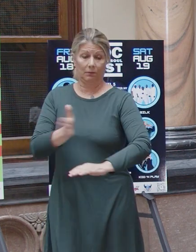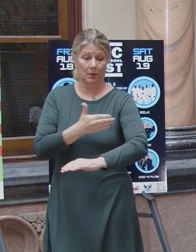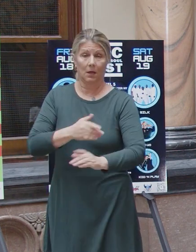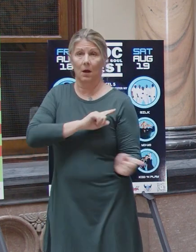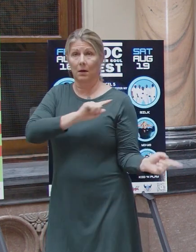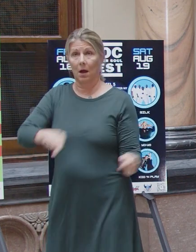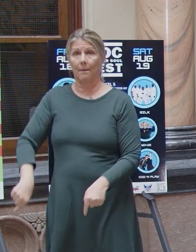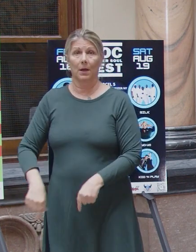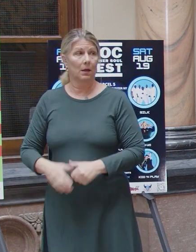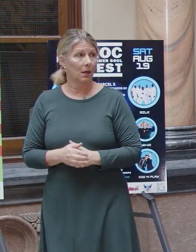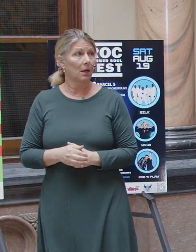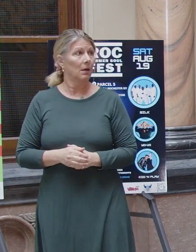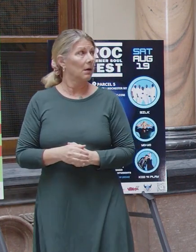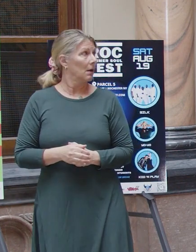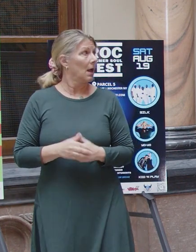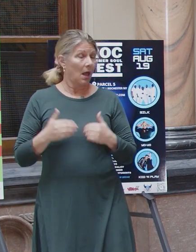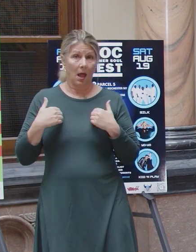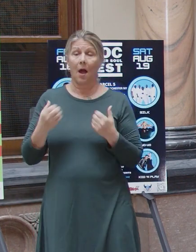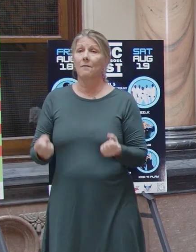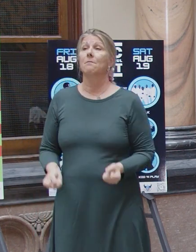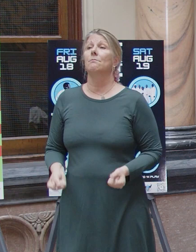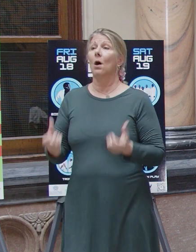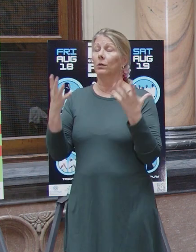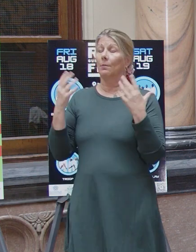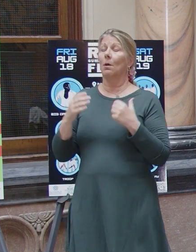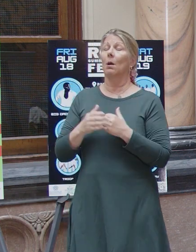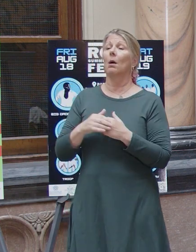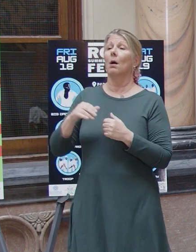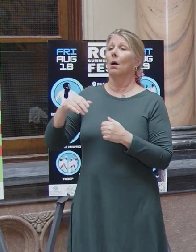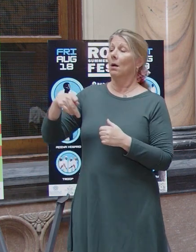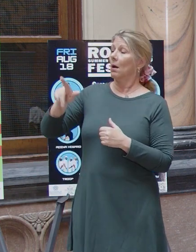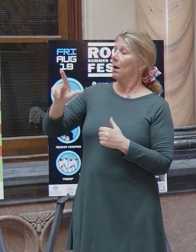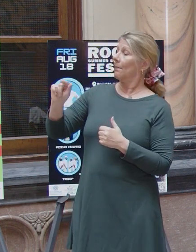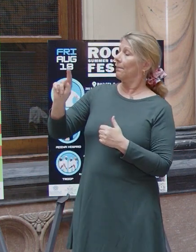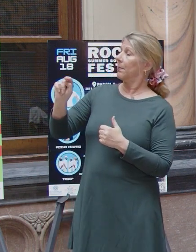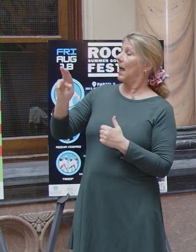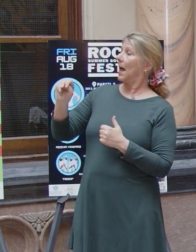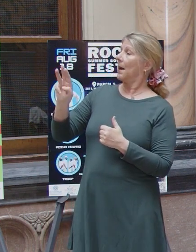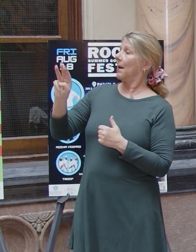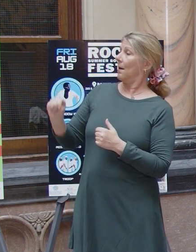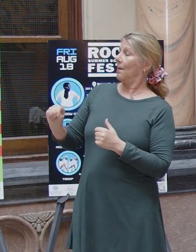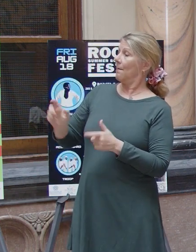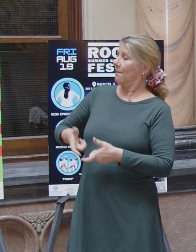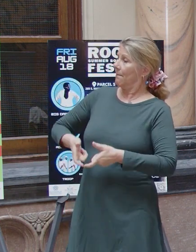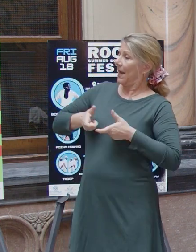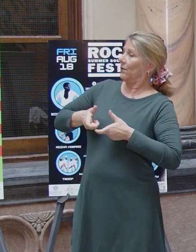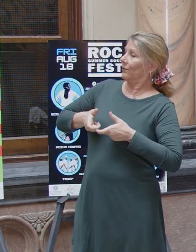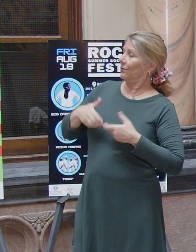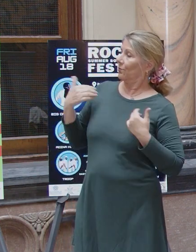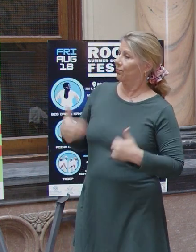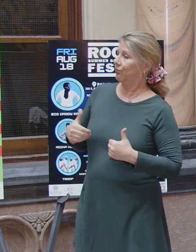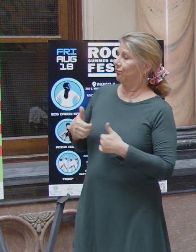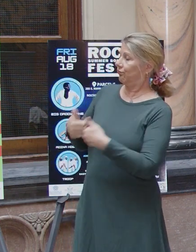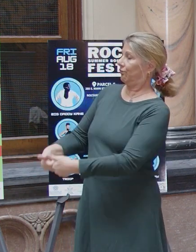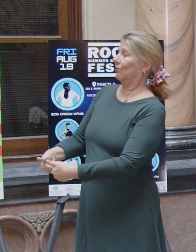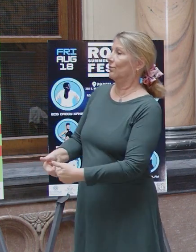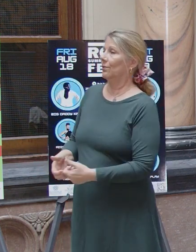gold or multiple platinum albums. Silk, who's coming on Saturday night, you know, founded by Keith Sweat,